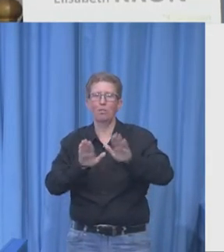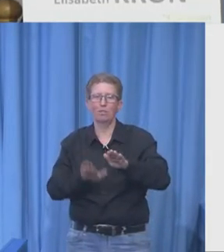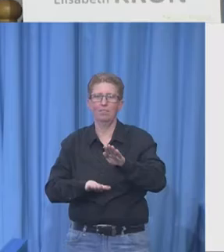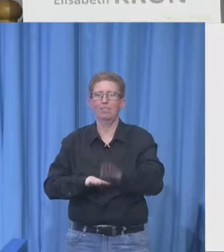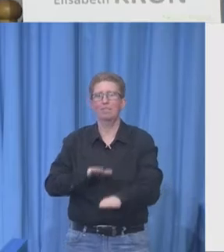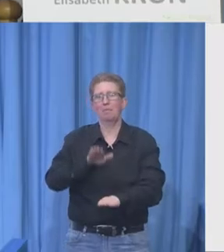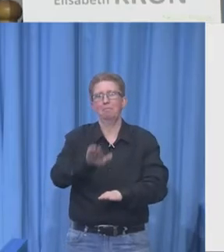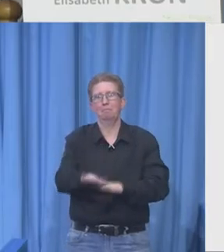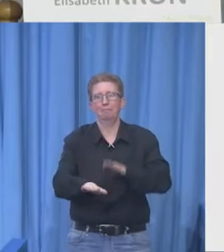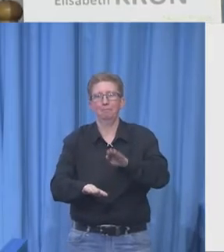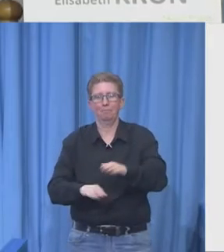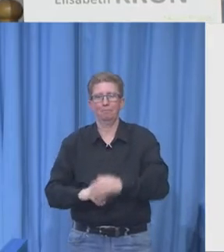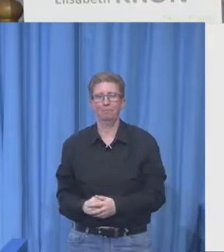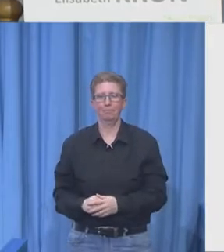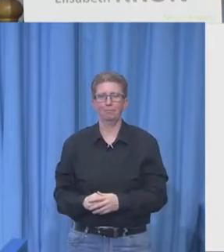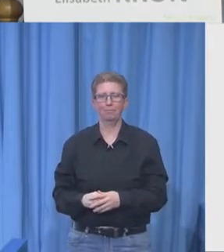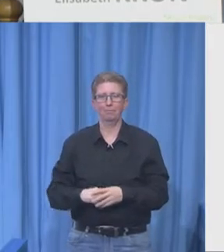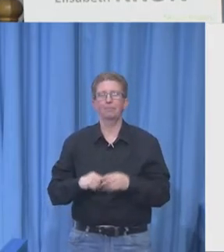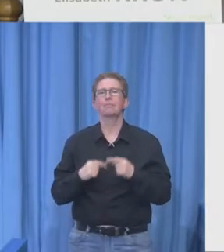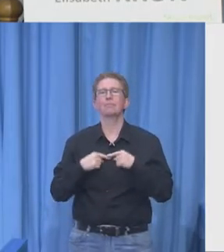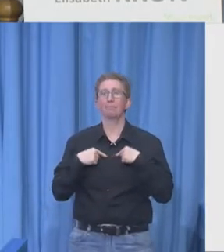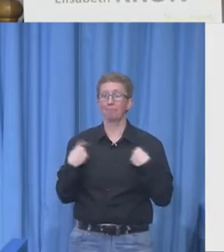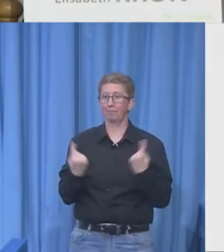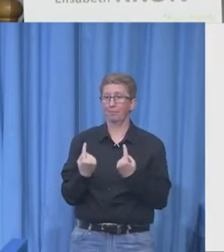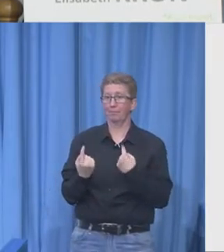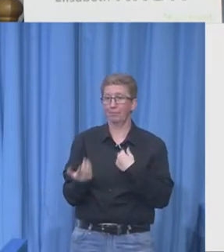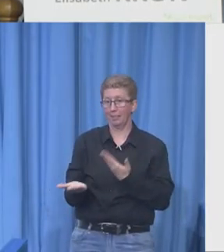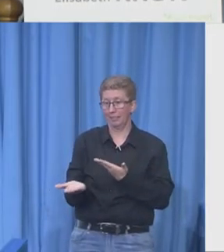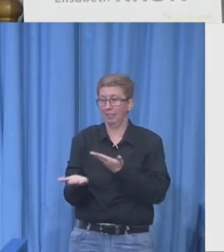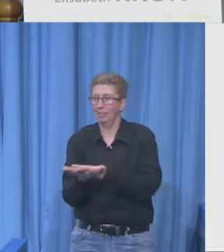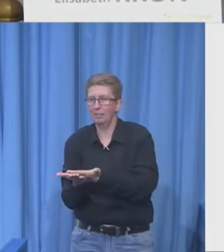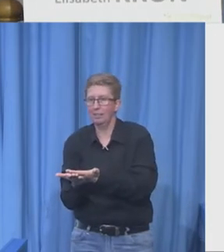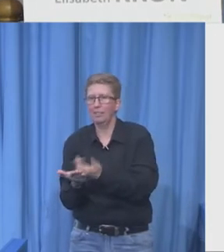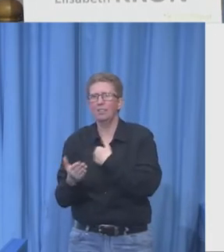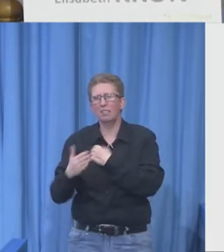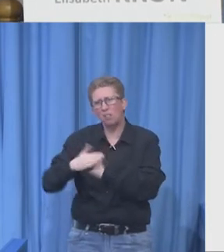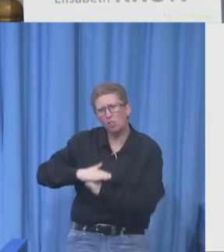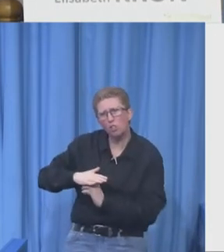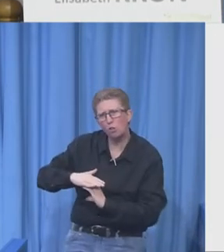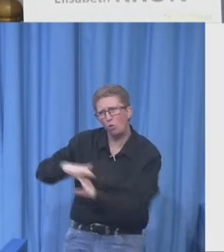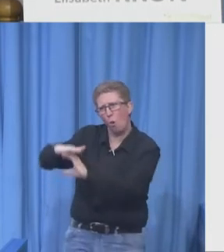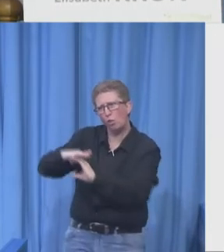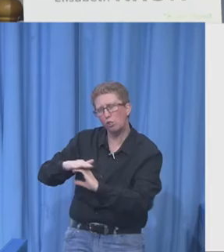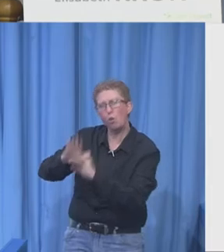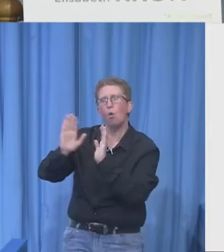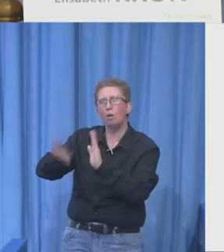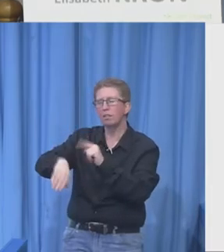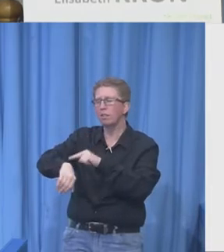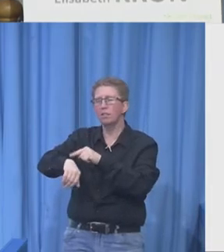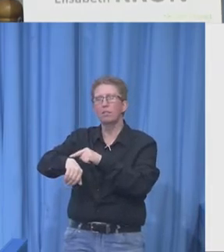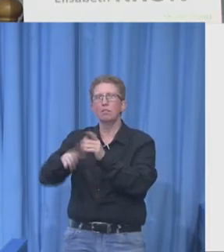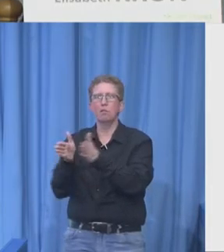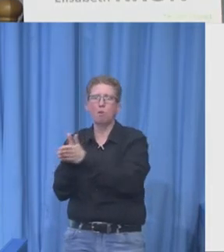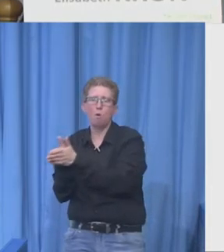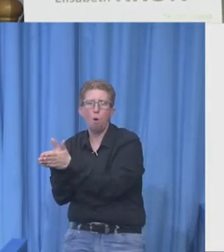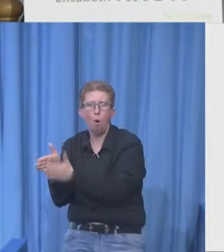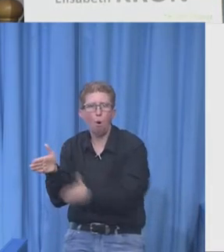with autism have a career and can develop themselves. And you see on the slide